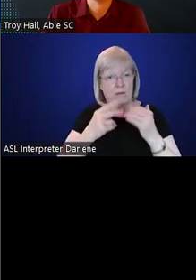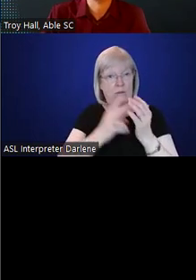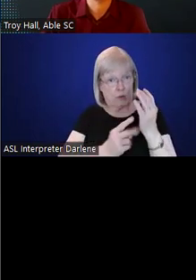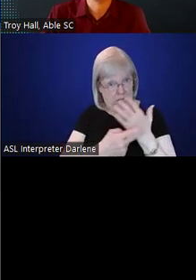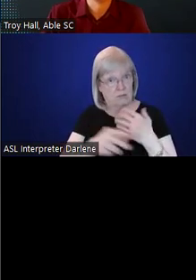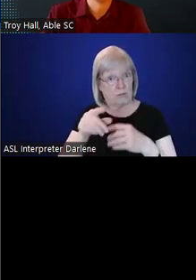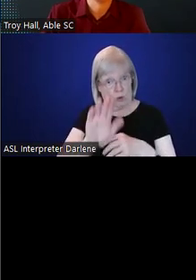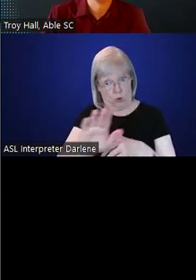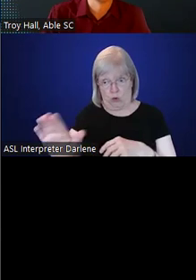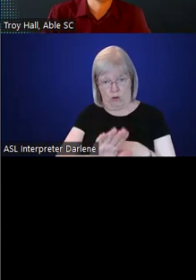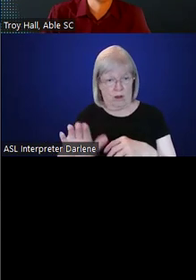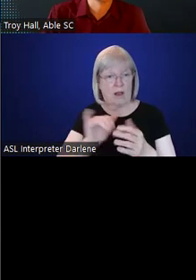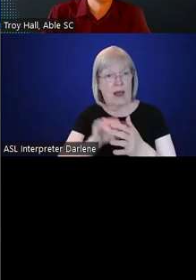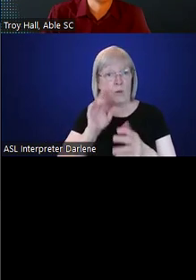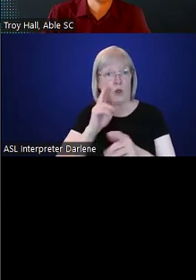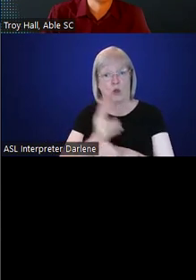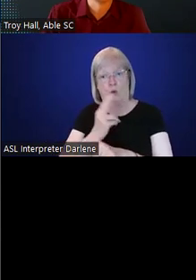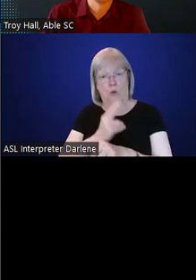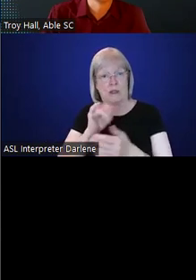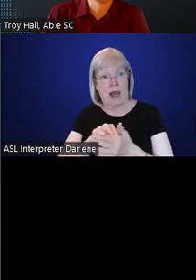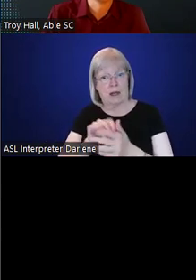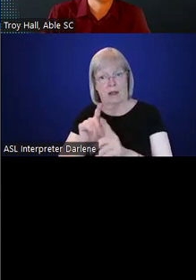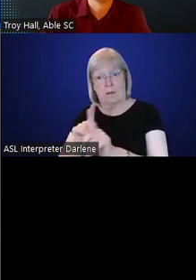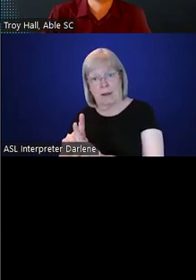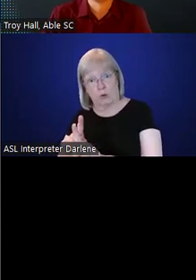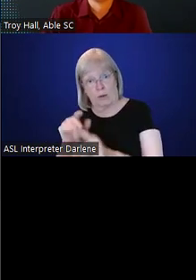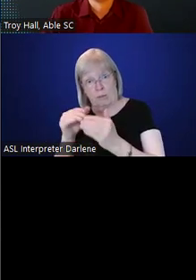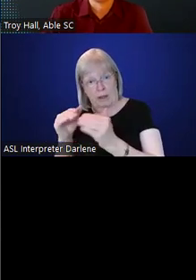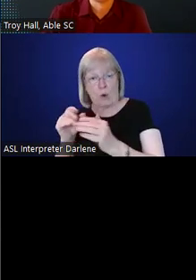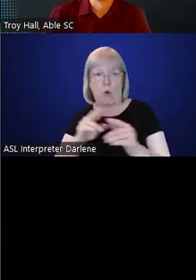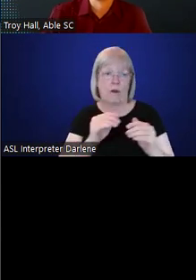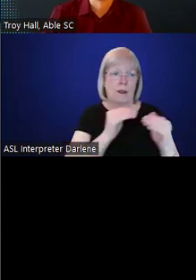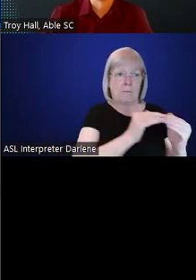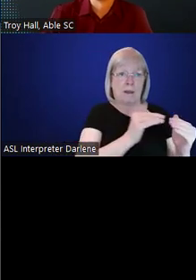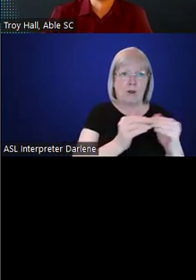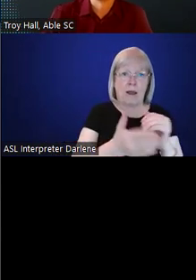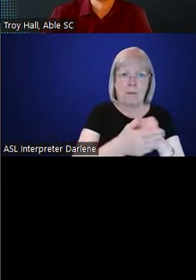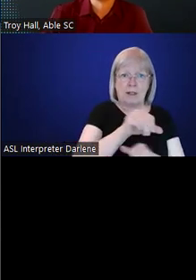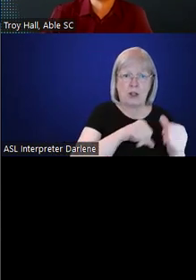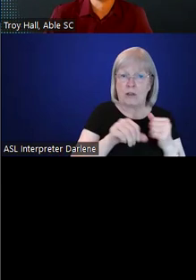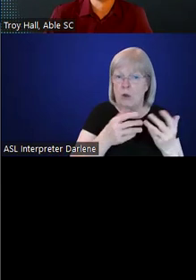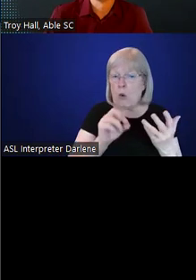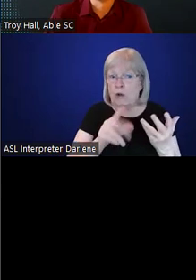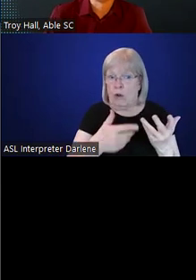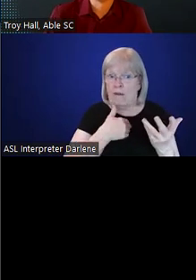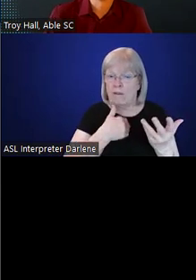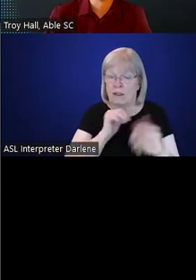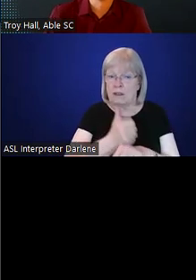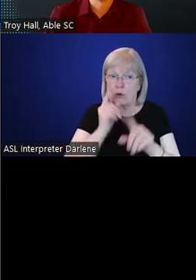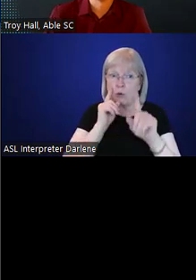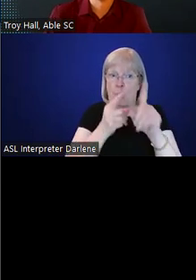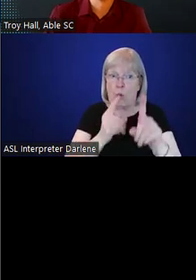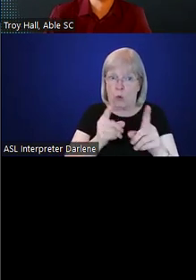utilize peer mentoring or peer-to-peer learning? Or is this a goal of y'all's? Do you